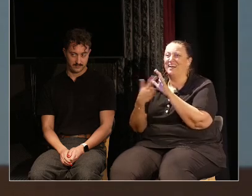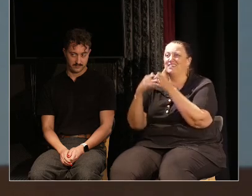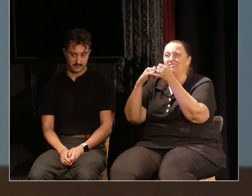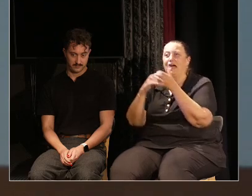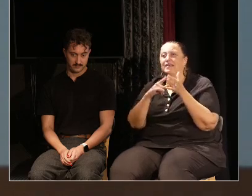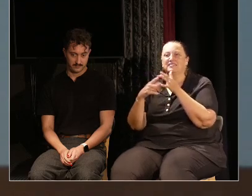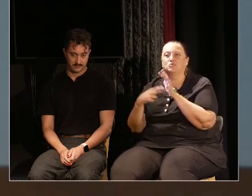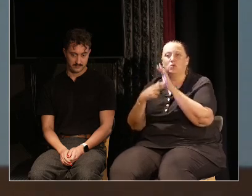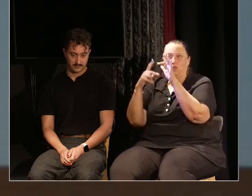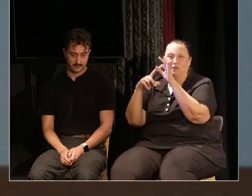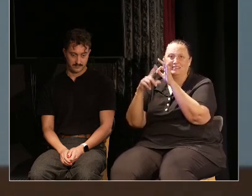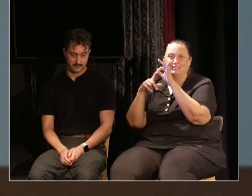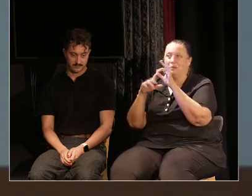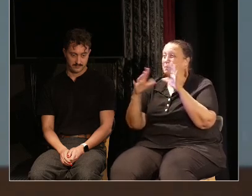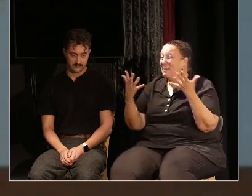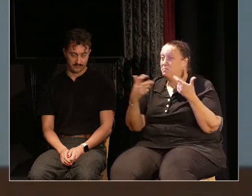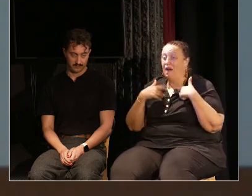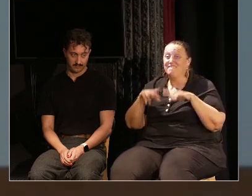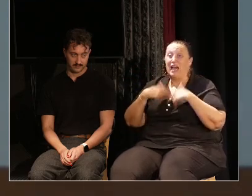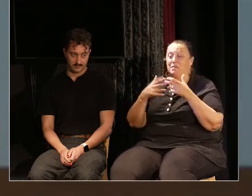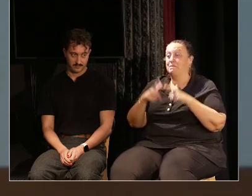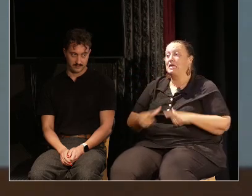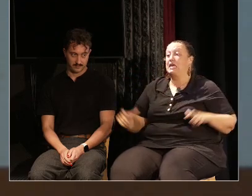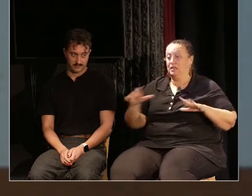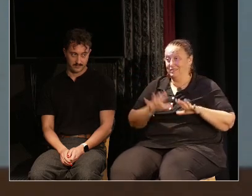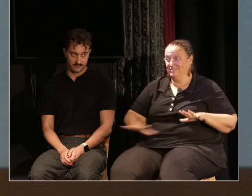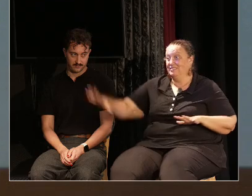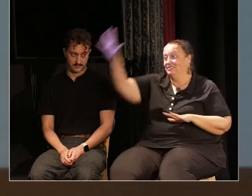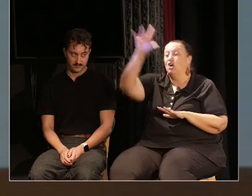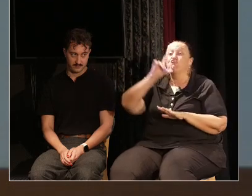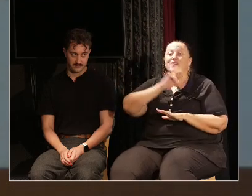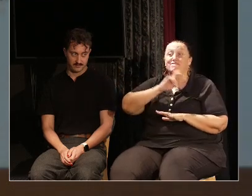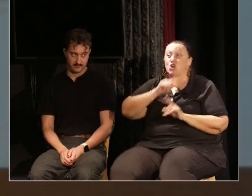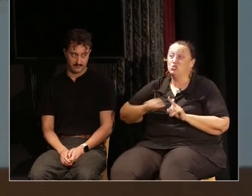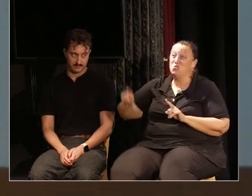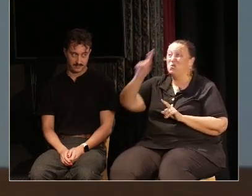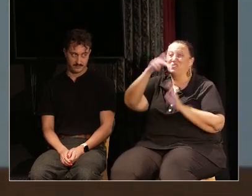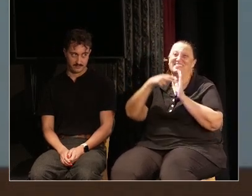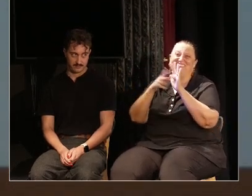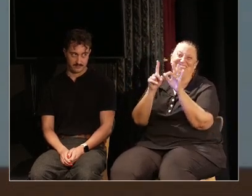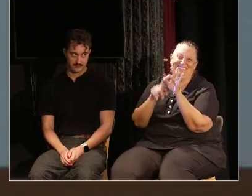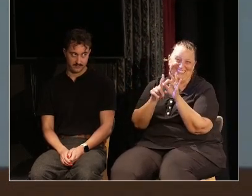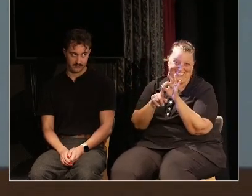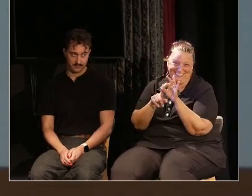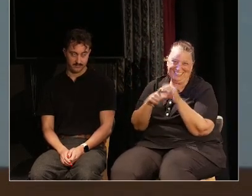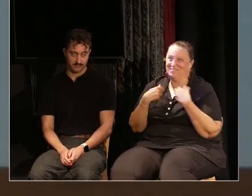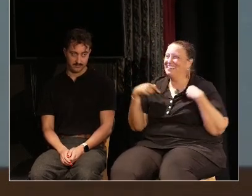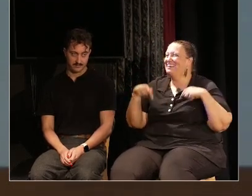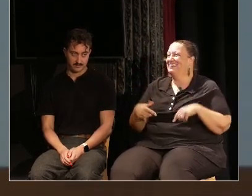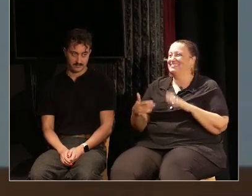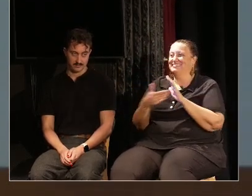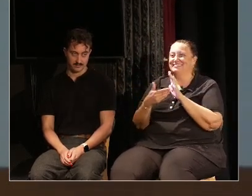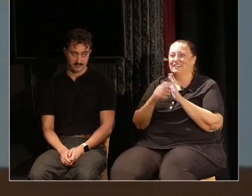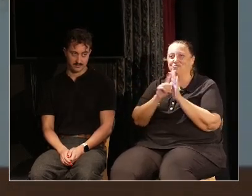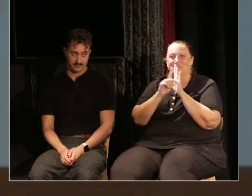What does that mean to you? It just means I have a really big family and it goes from Redfern to North Queensland. Anyhow, I'm here today representing